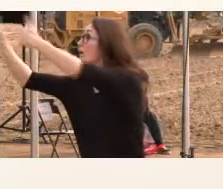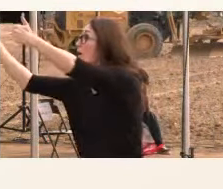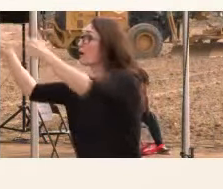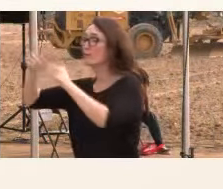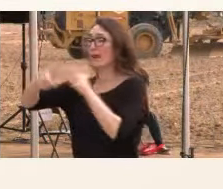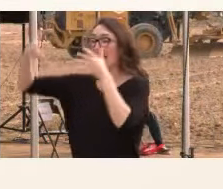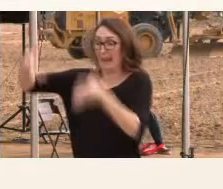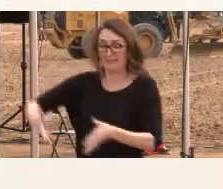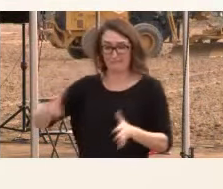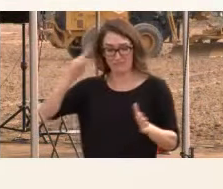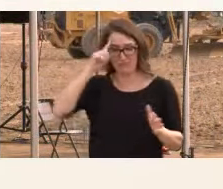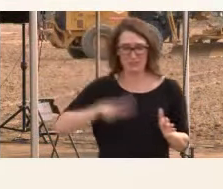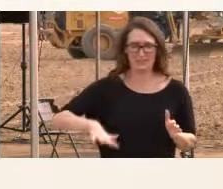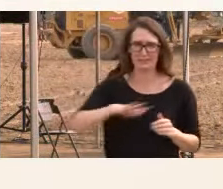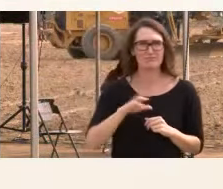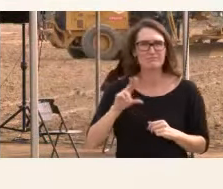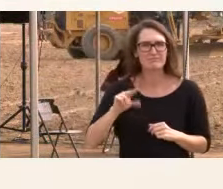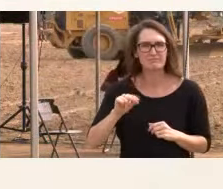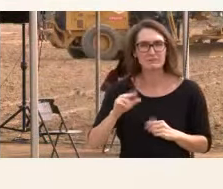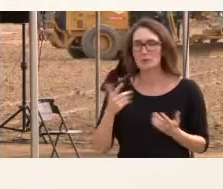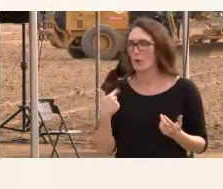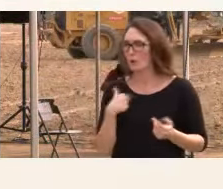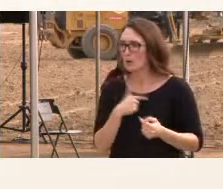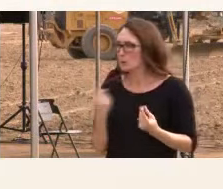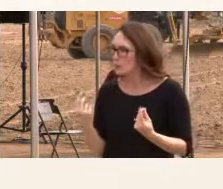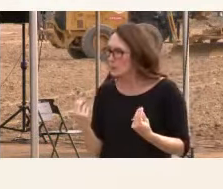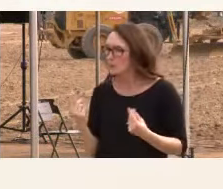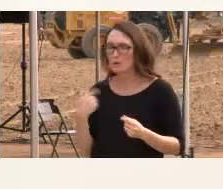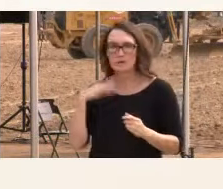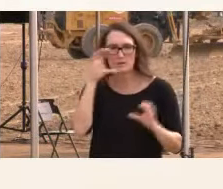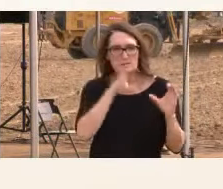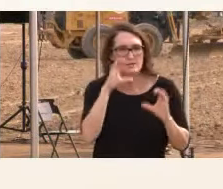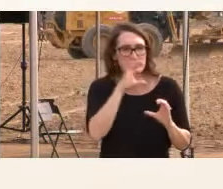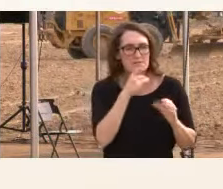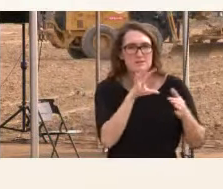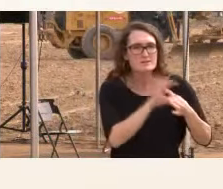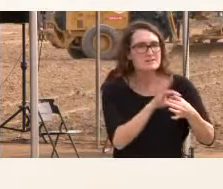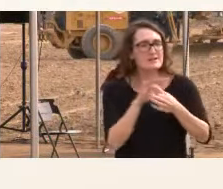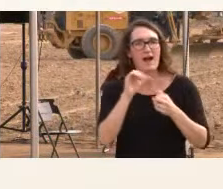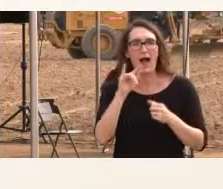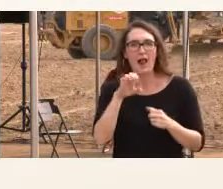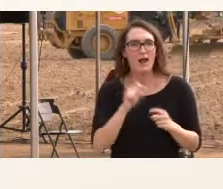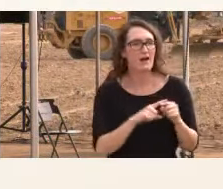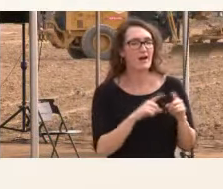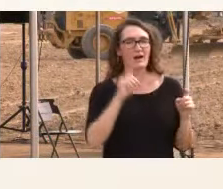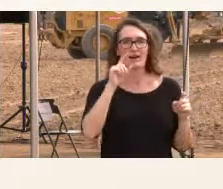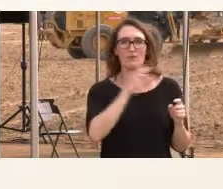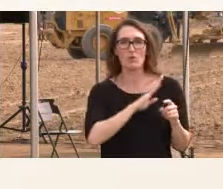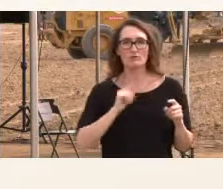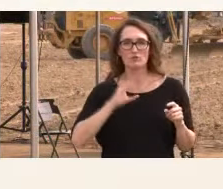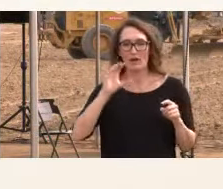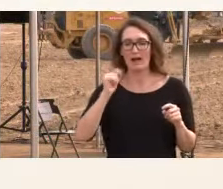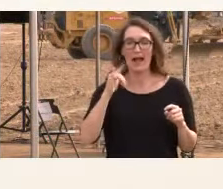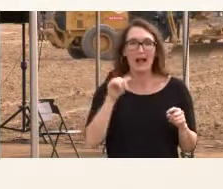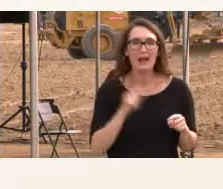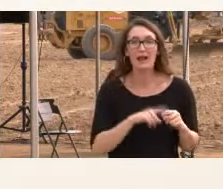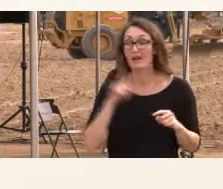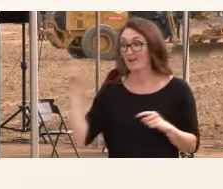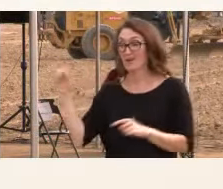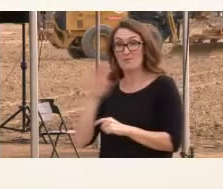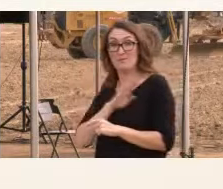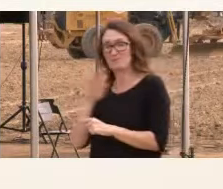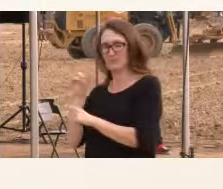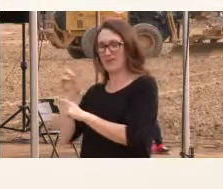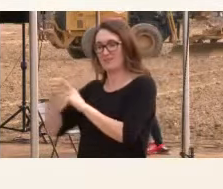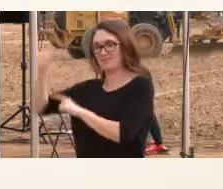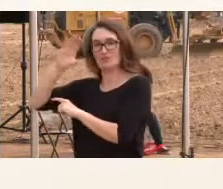system. And we found some allies in that conversation. Trustee Caglia, our former Chancellor Bill Stewart,